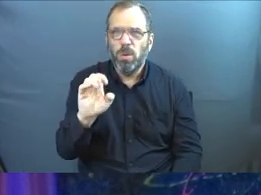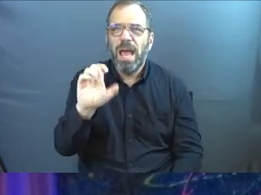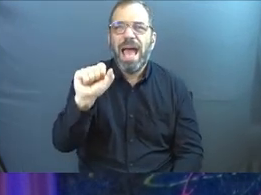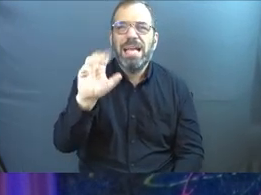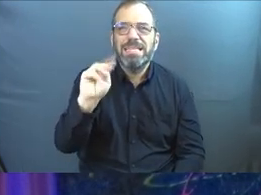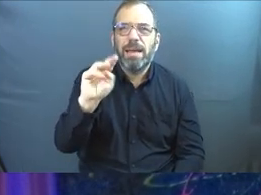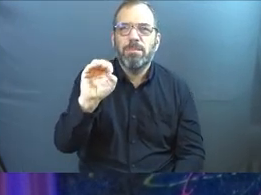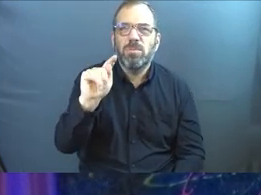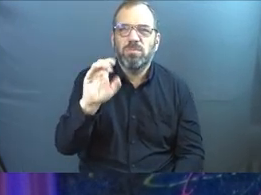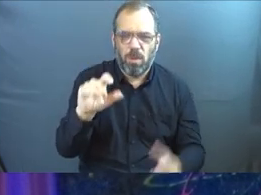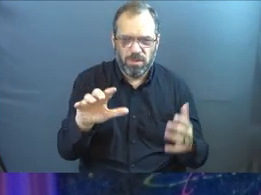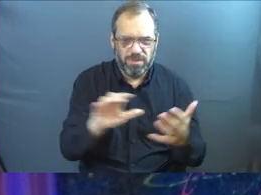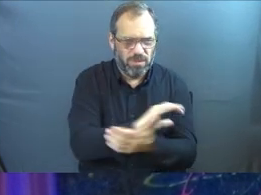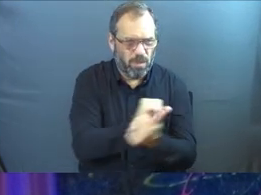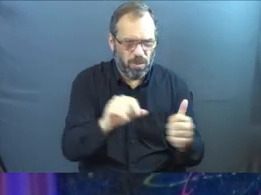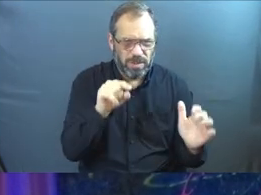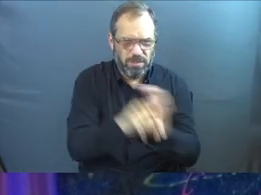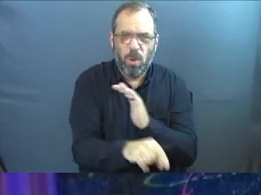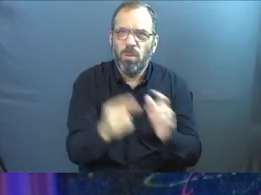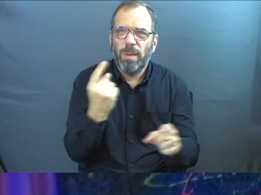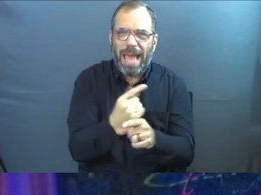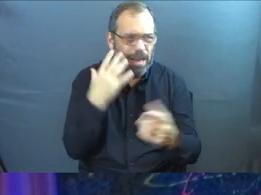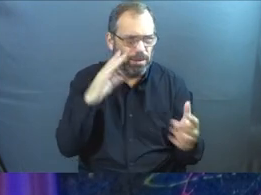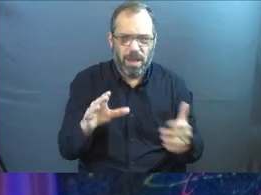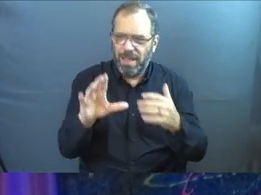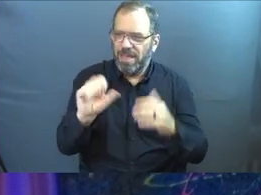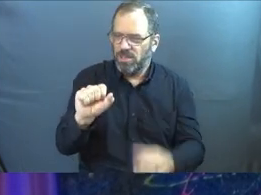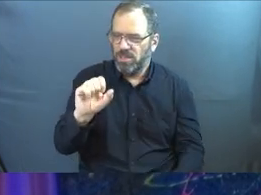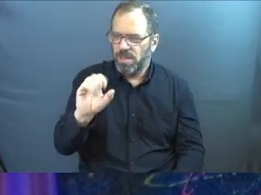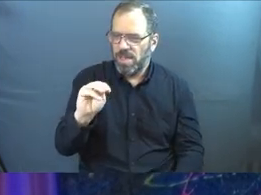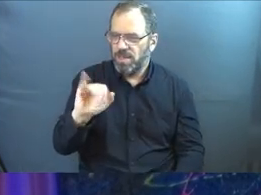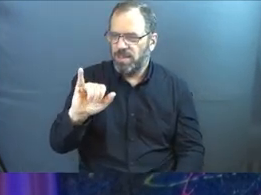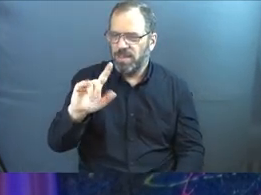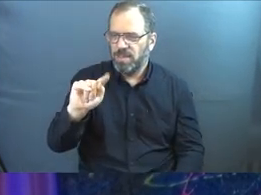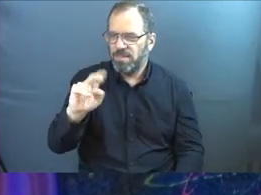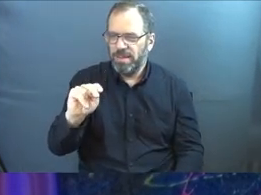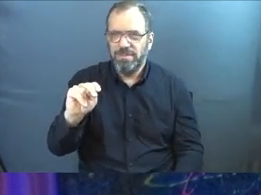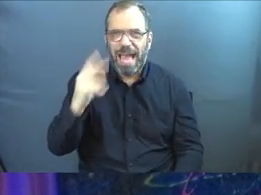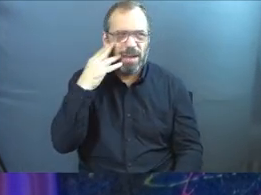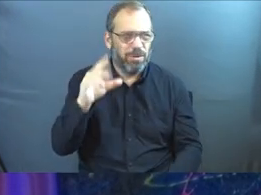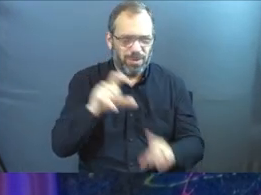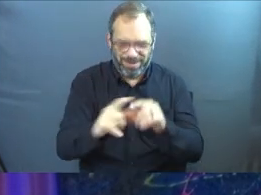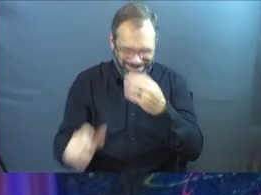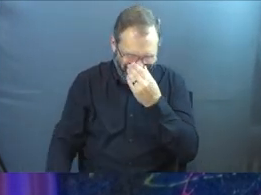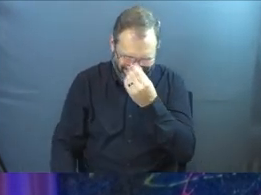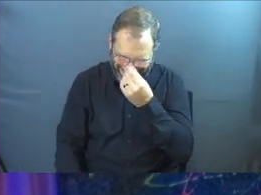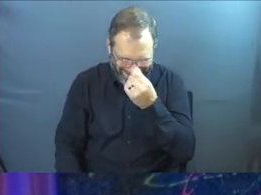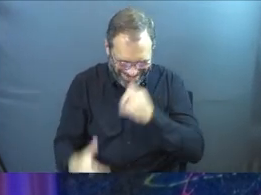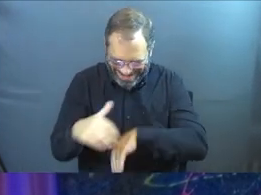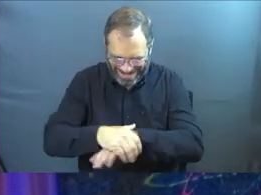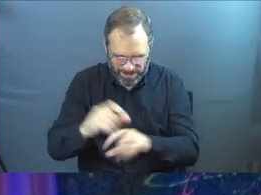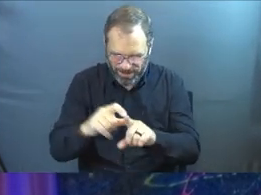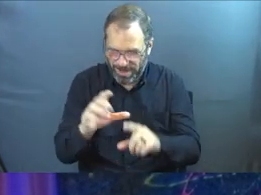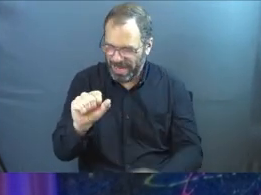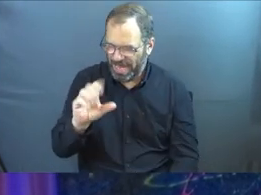Smote. I don't know if that's right. Smitten, maybe. No. Can't be.